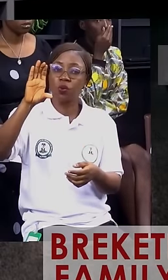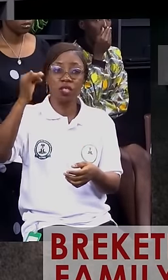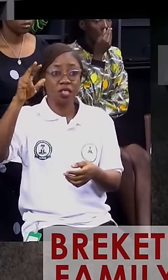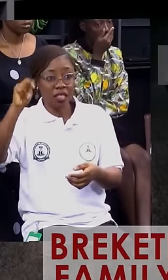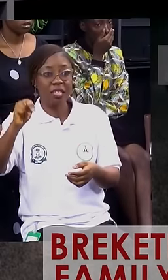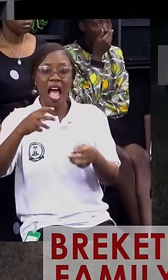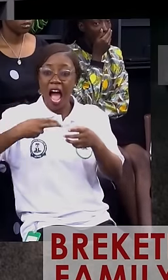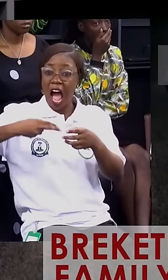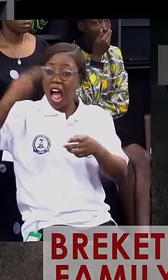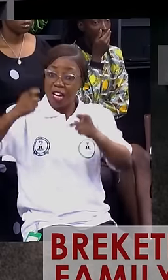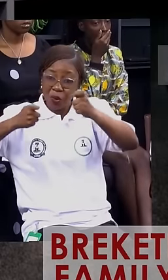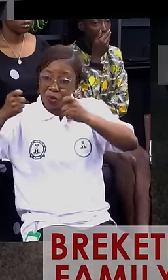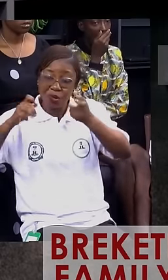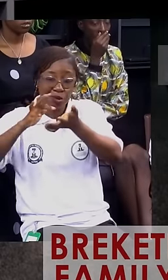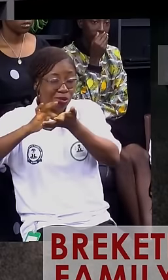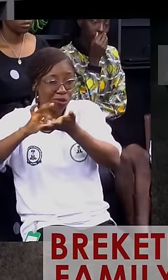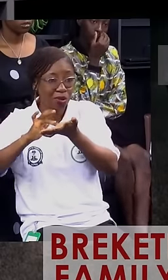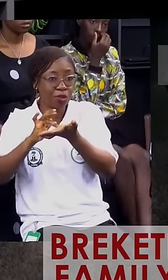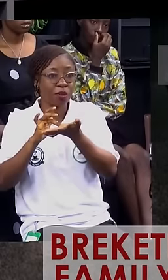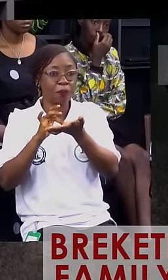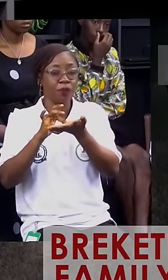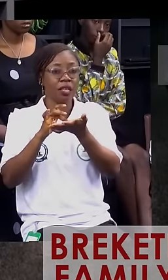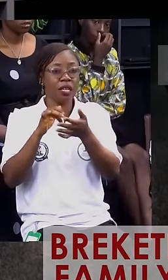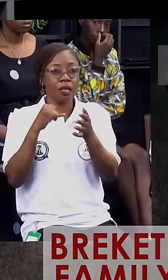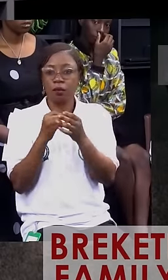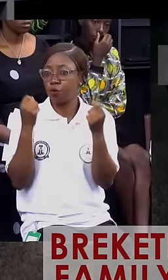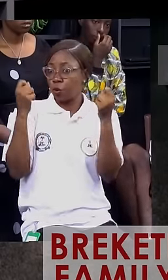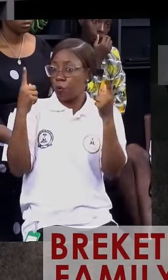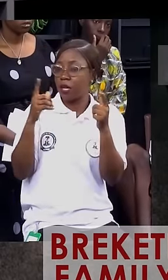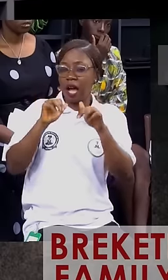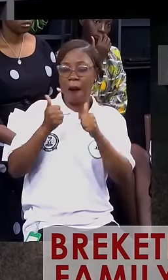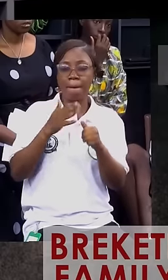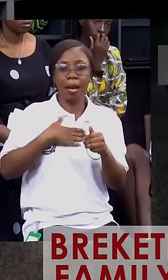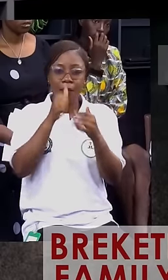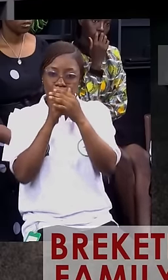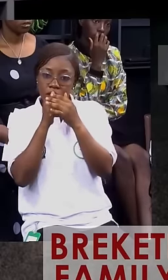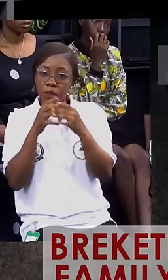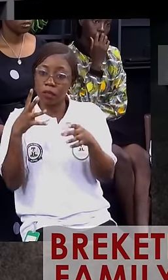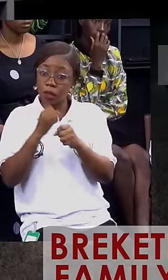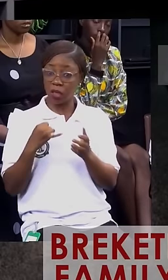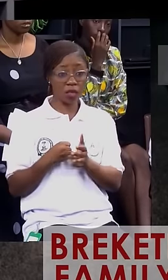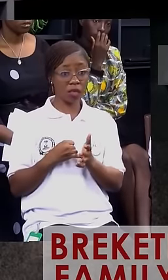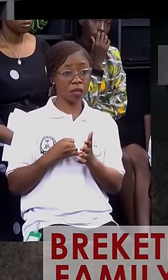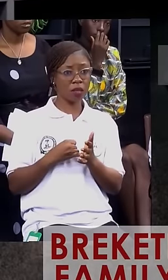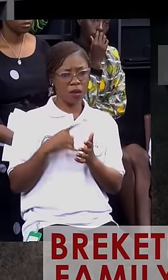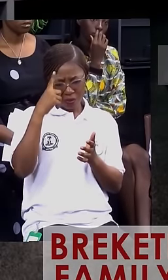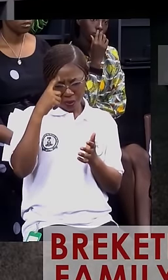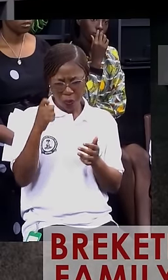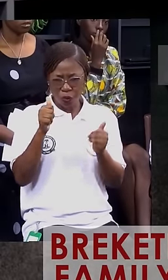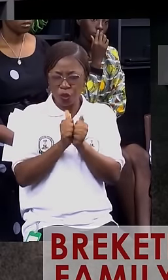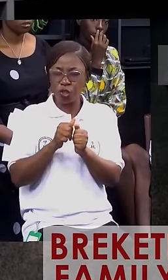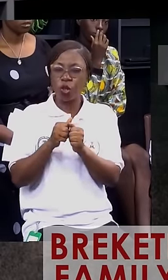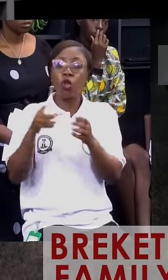highly controlled drugs. Now, it amazes me how my patients get it. Yes, because even with